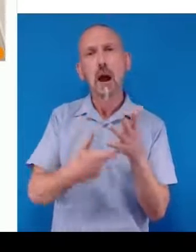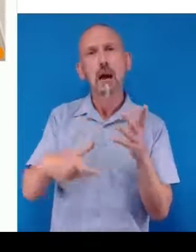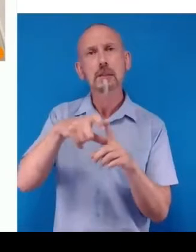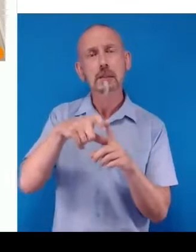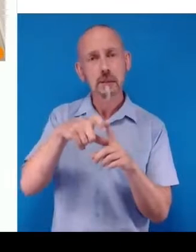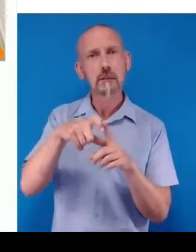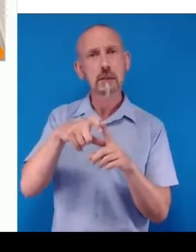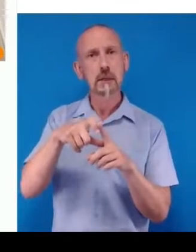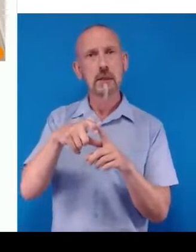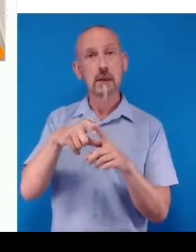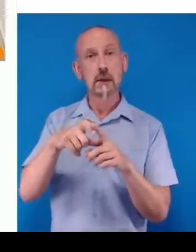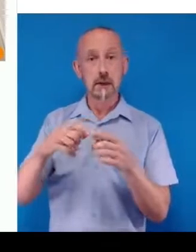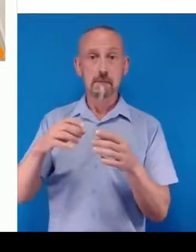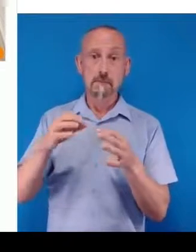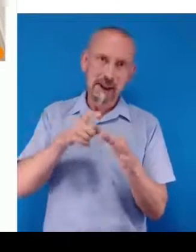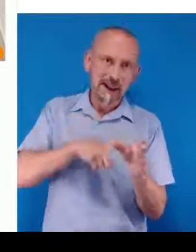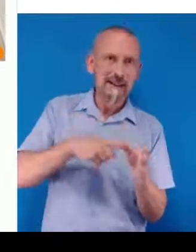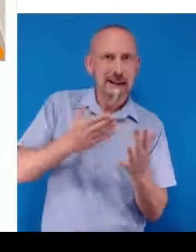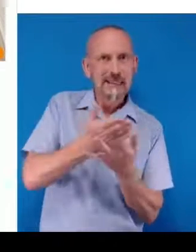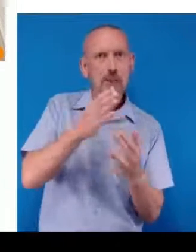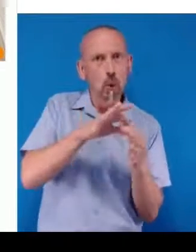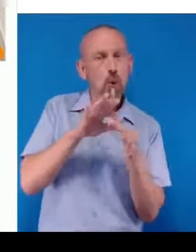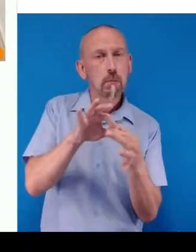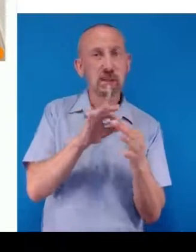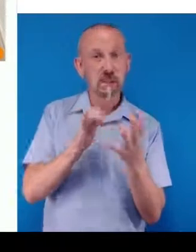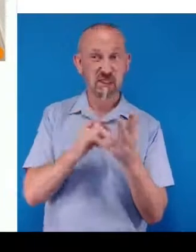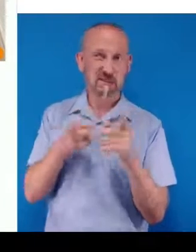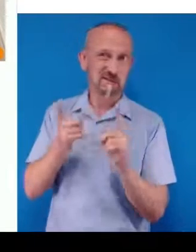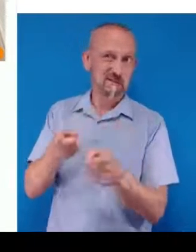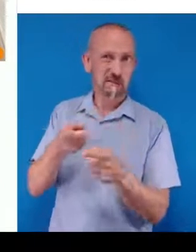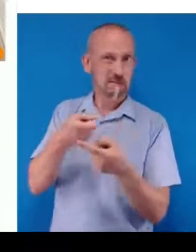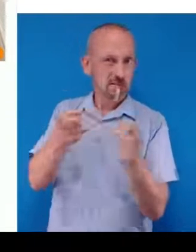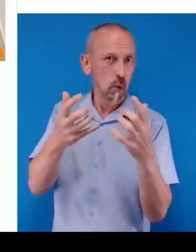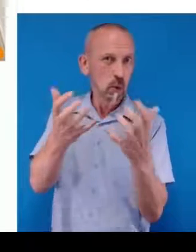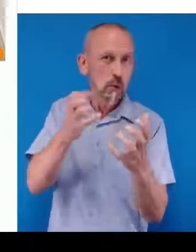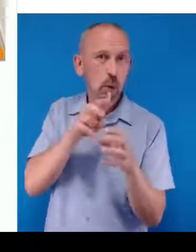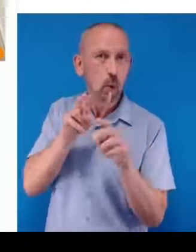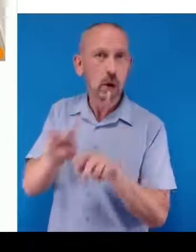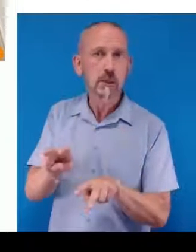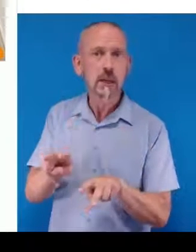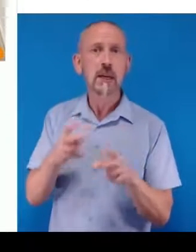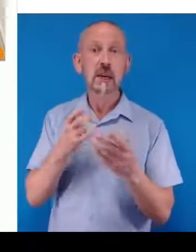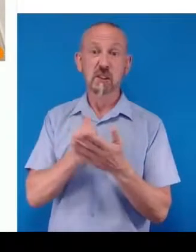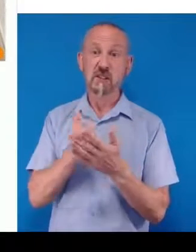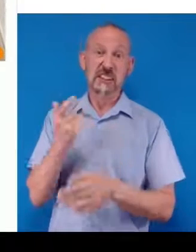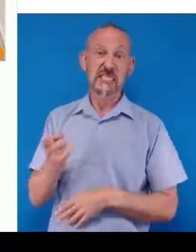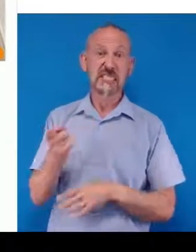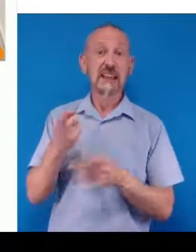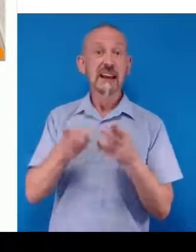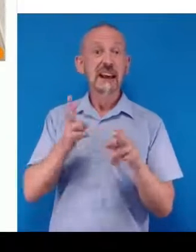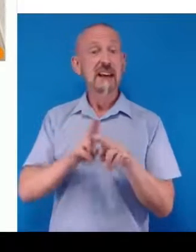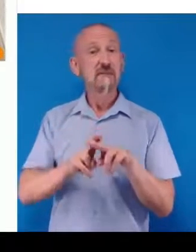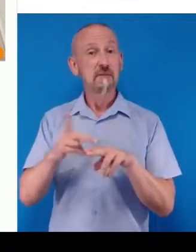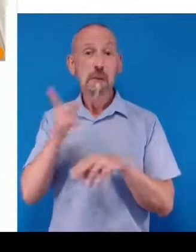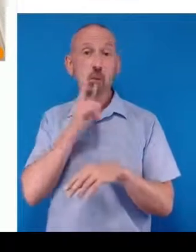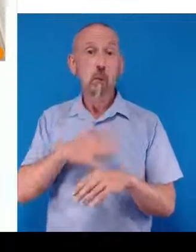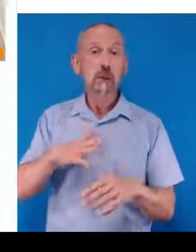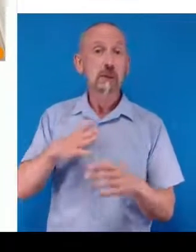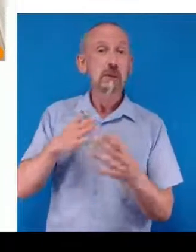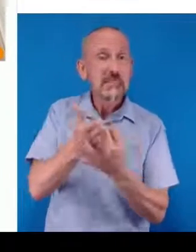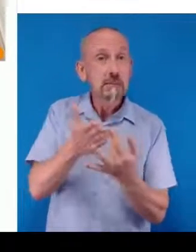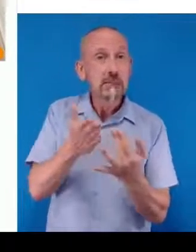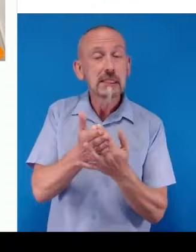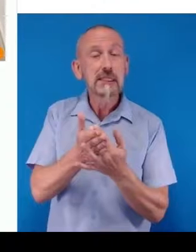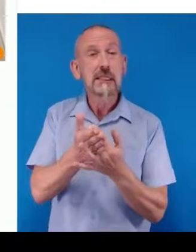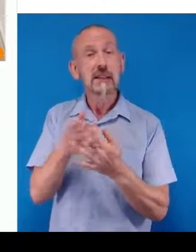And they were fantastic. If people ask about accessibility, they send people to AccessLOOP, and Hopin is now doing the same. If you're running anything on